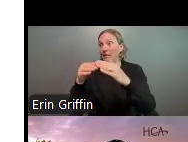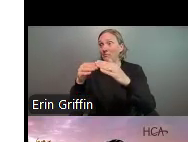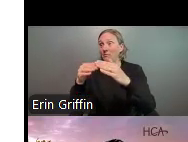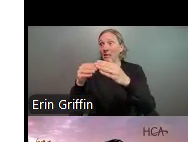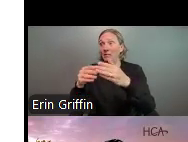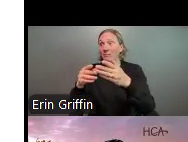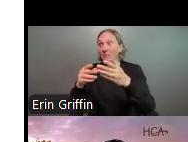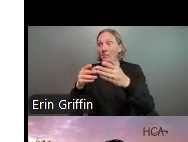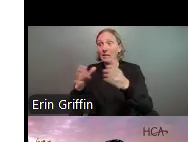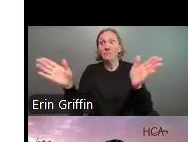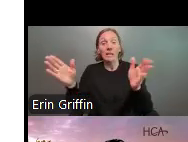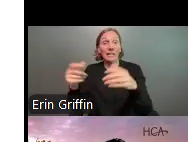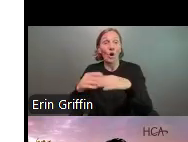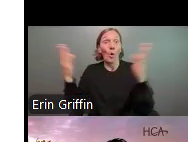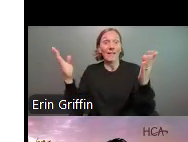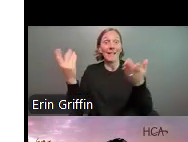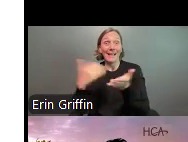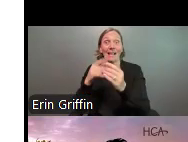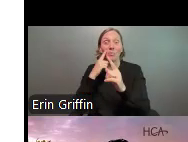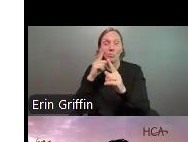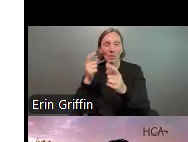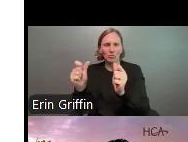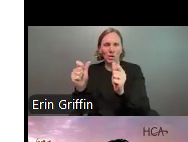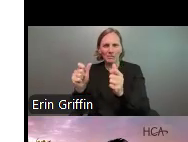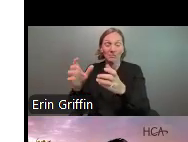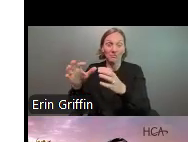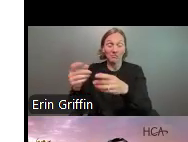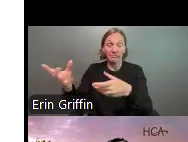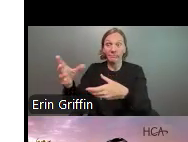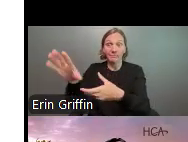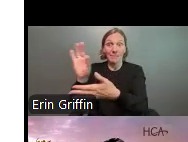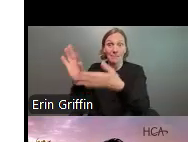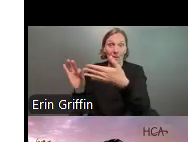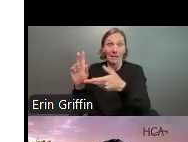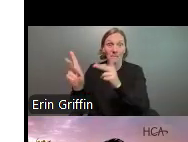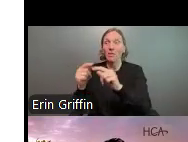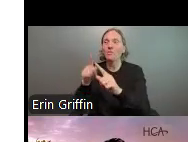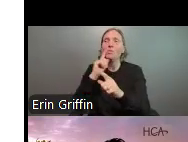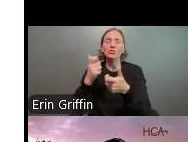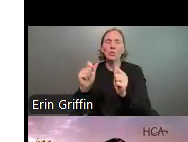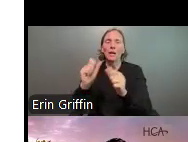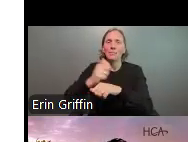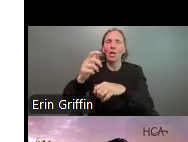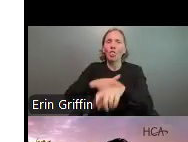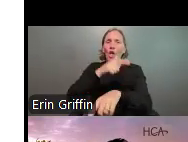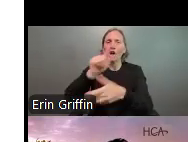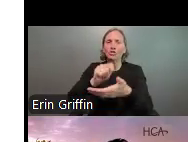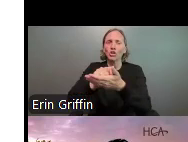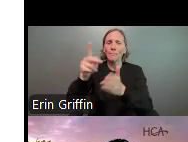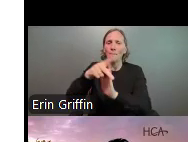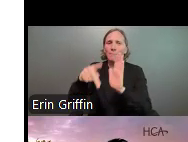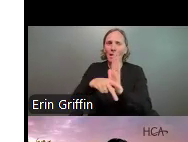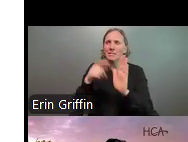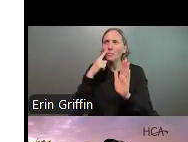for the first few months of the program. They're working on a longer term policy with the eventual goal of having an IT-based